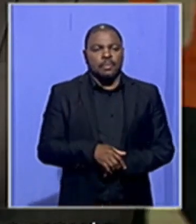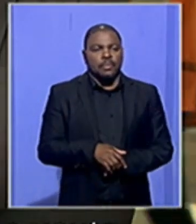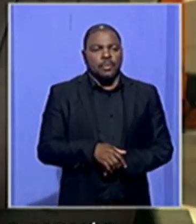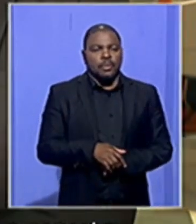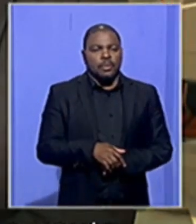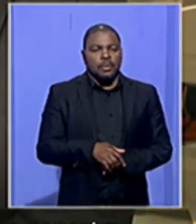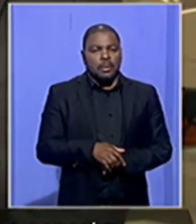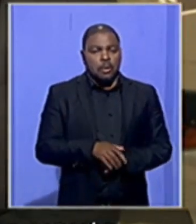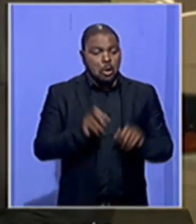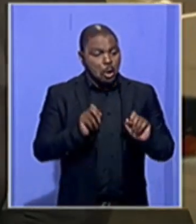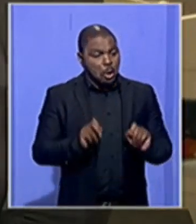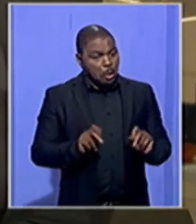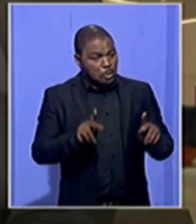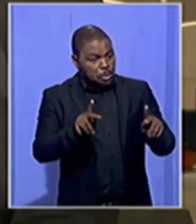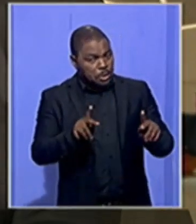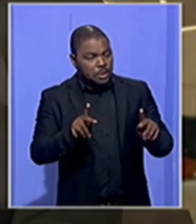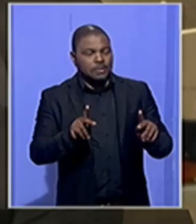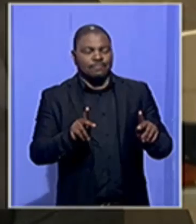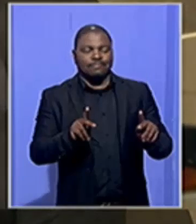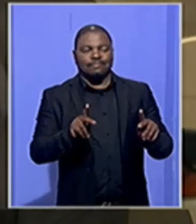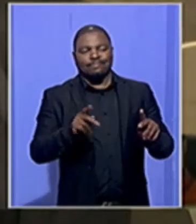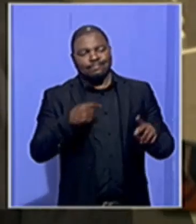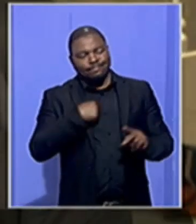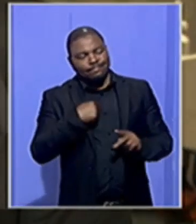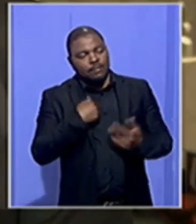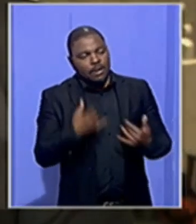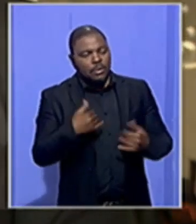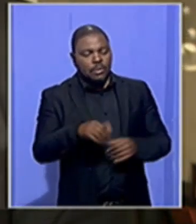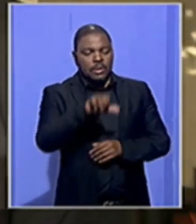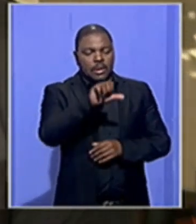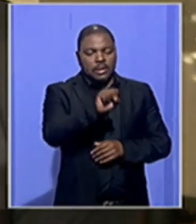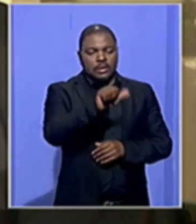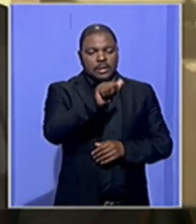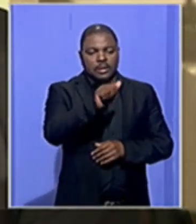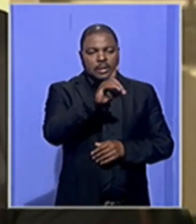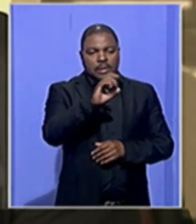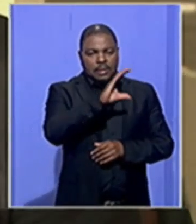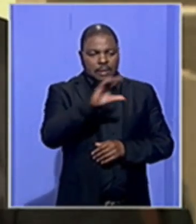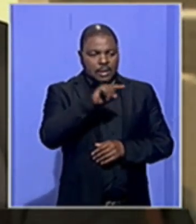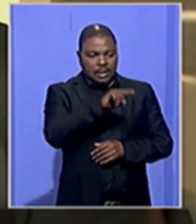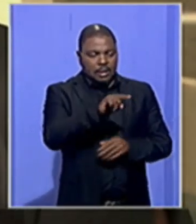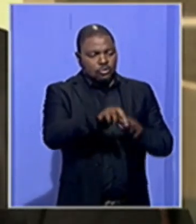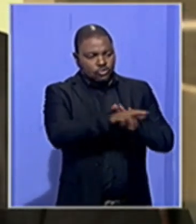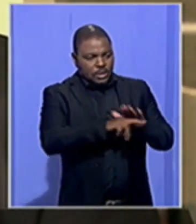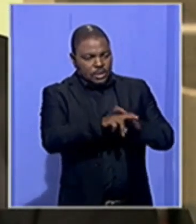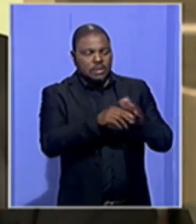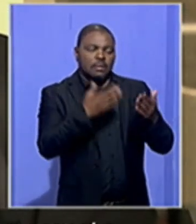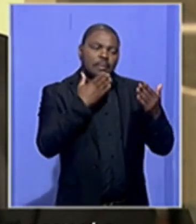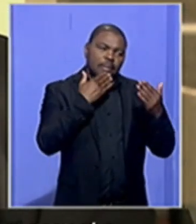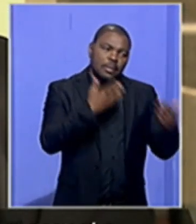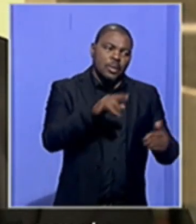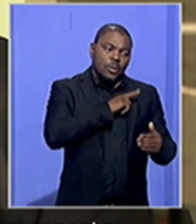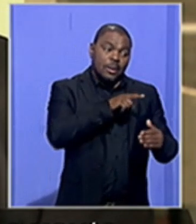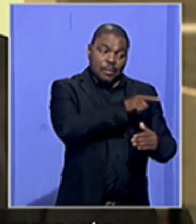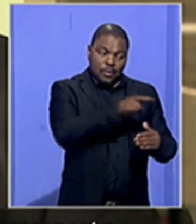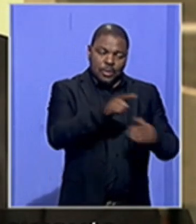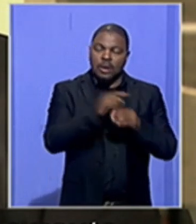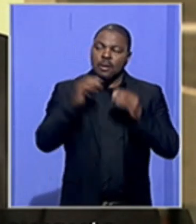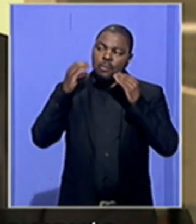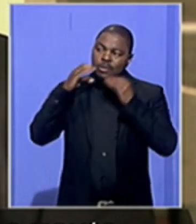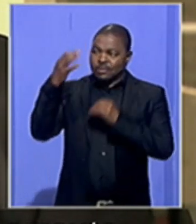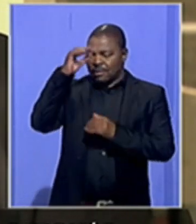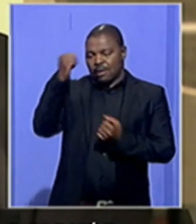miss the opportunity to thank the SADC region by the help that indeed they are offering to our own government in Mozambique, but also